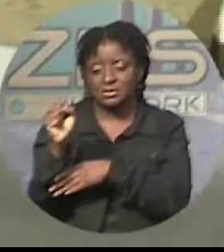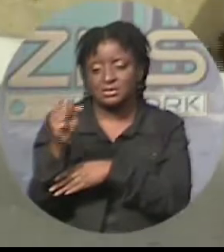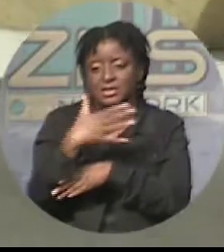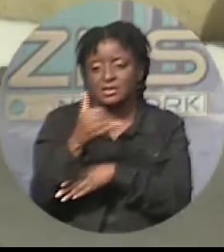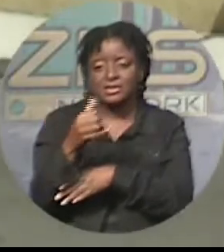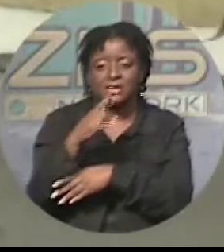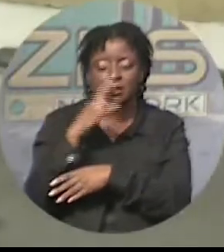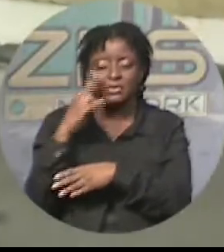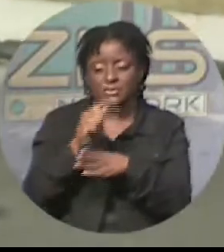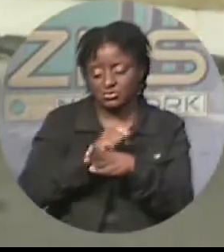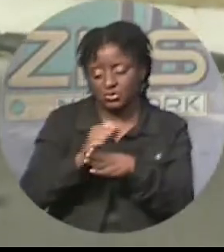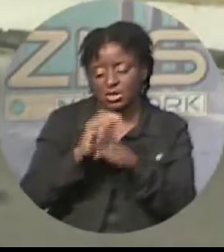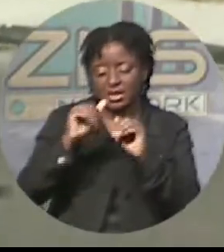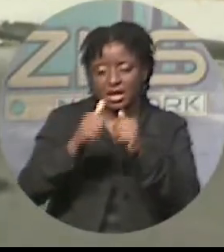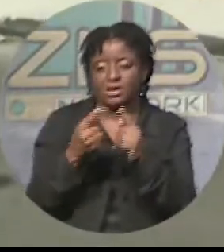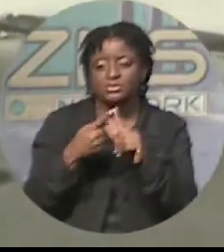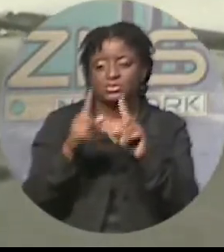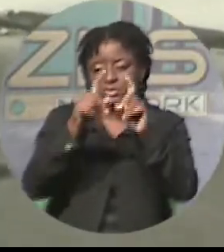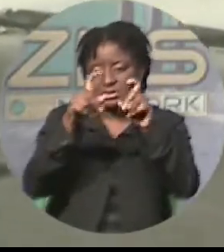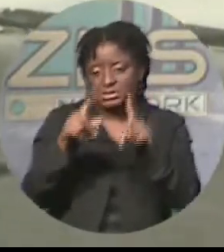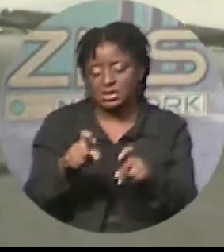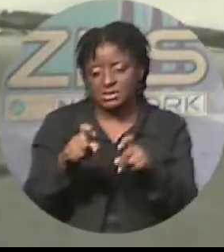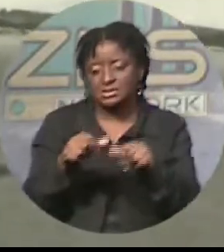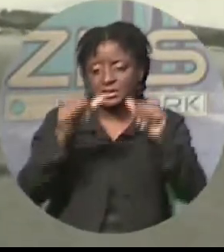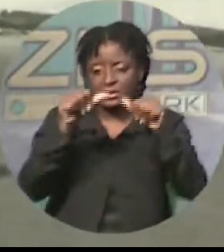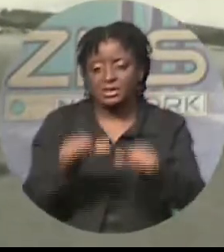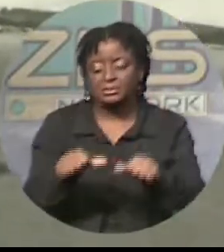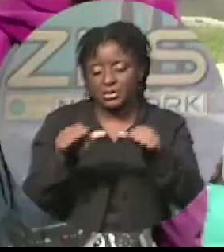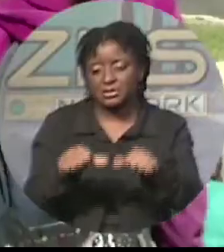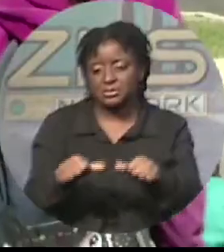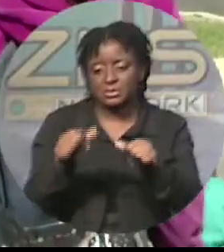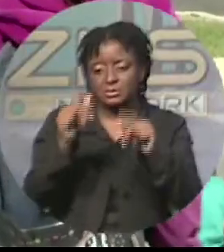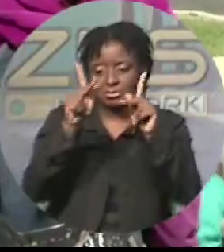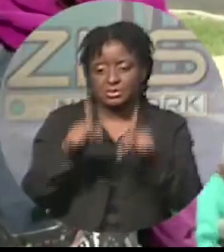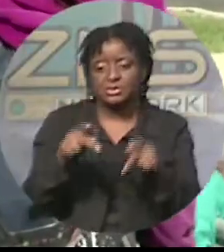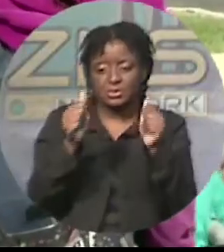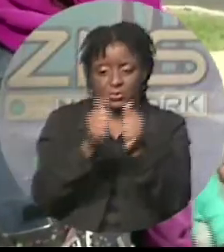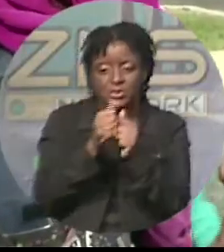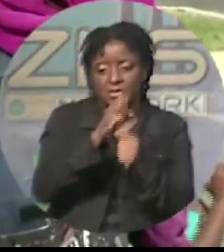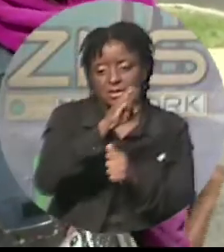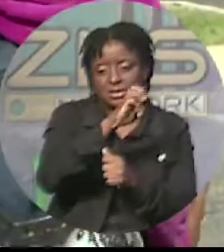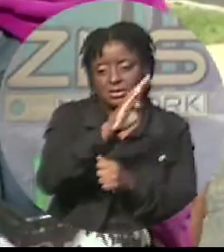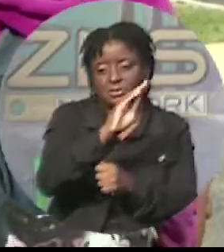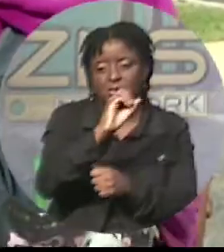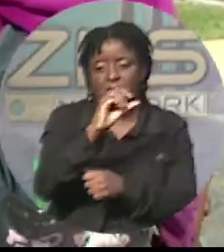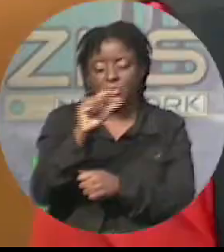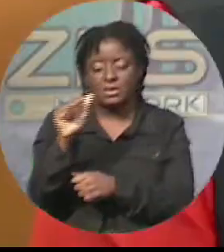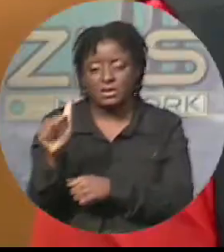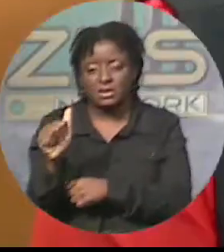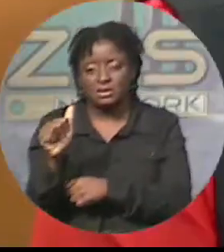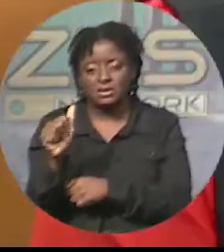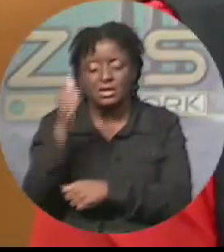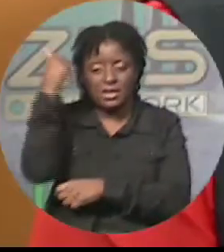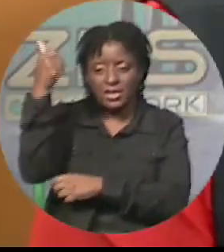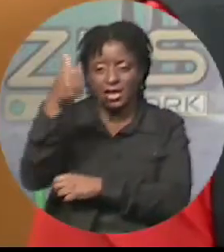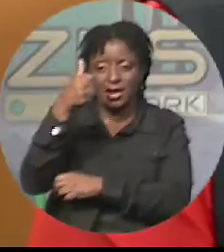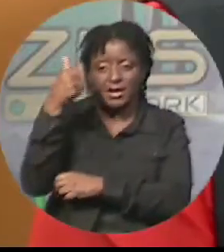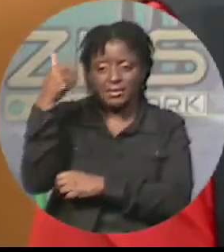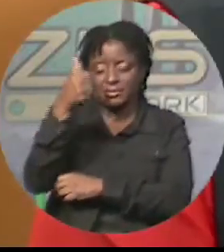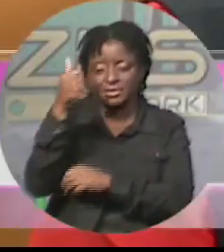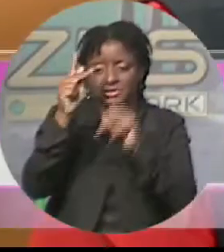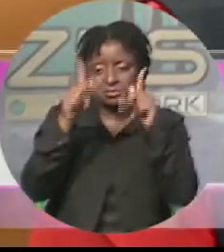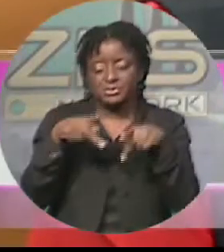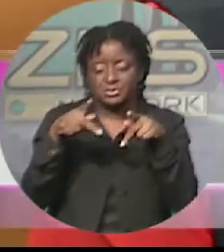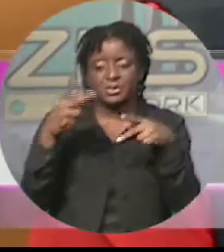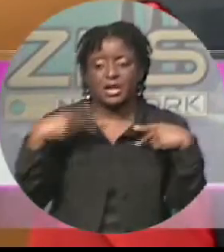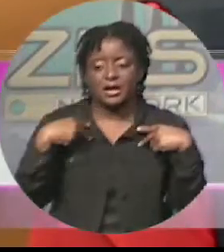have been trained how to assess a potential case. Our ambulance crews would then have full clothing,